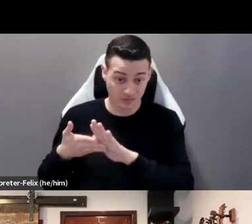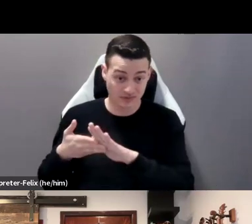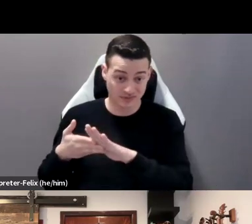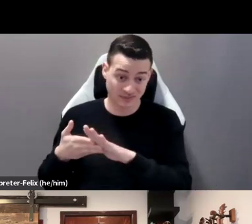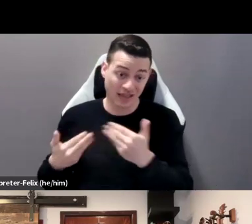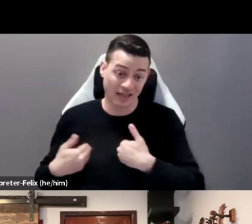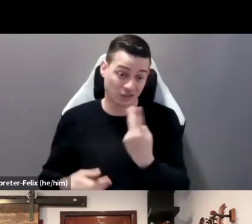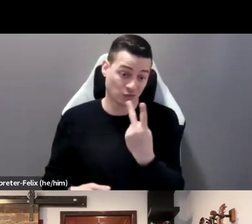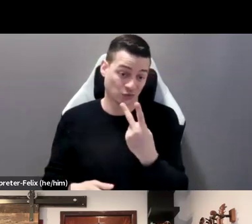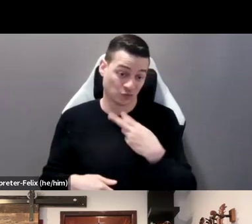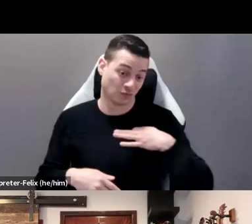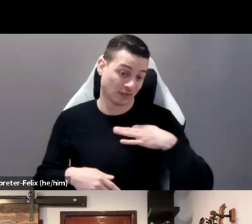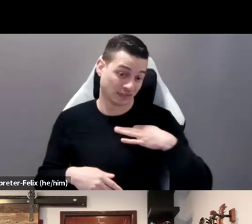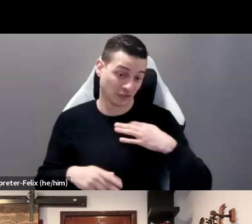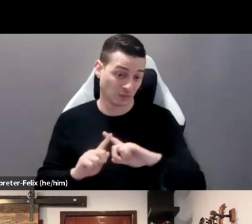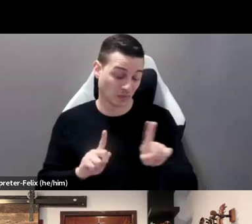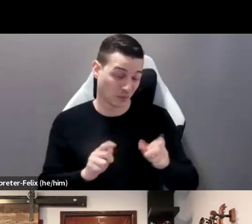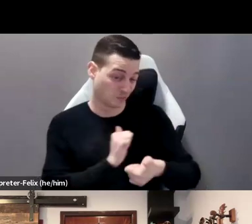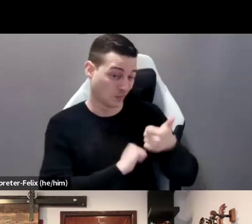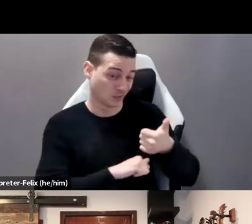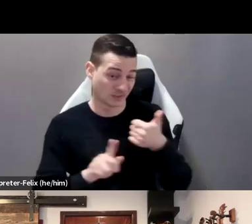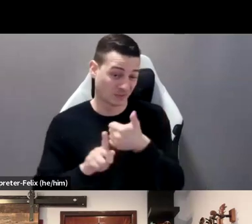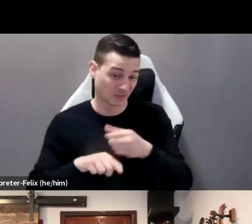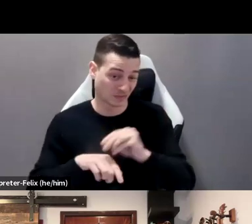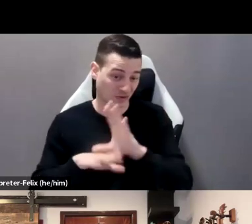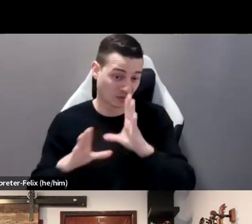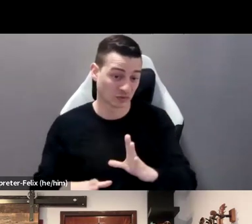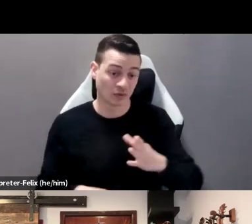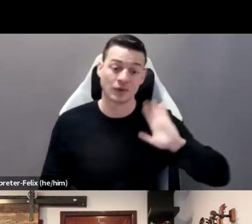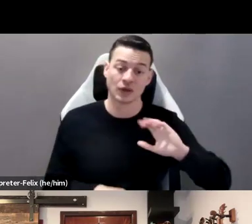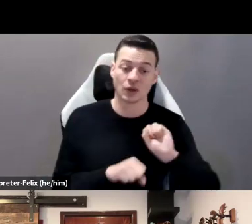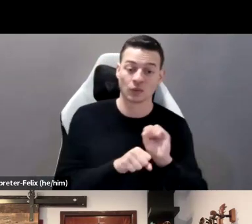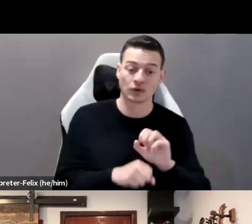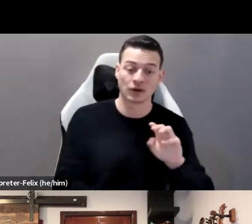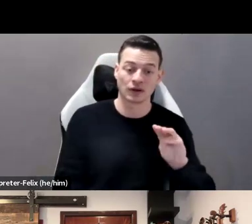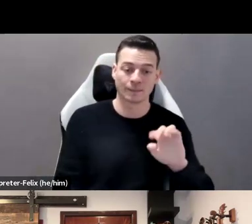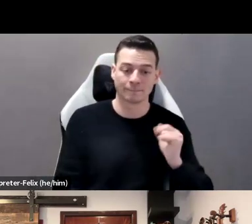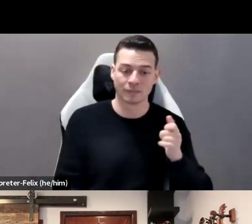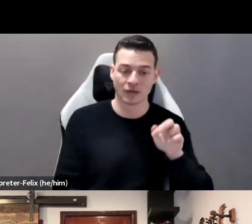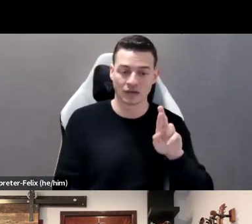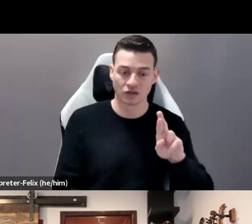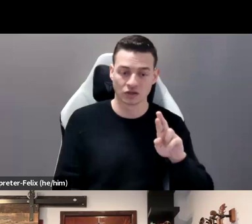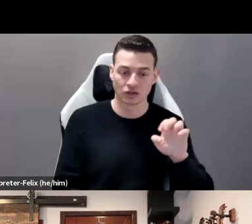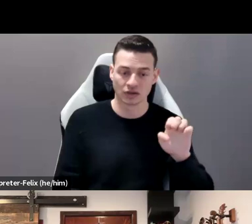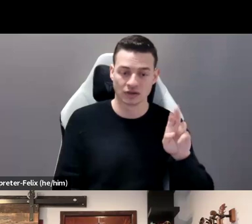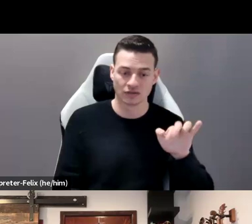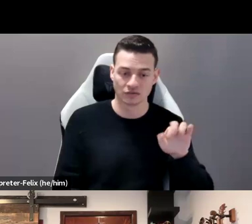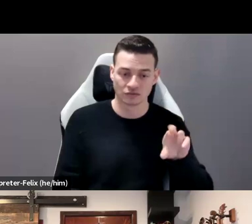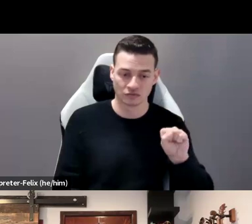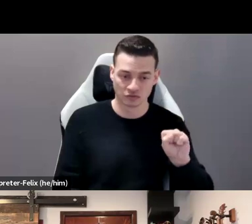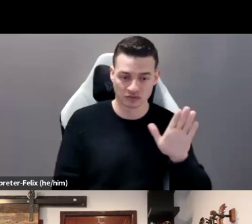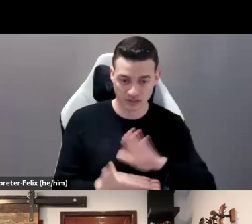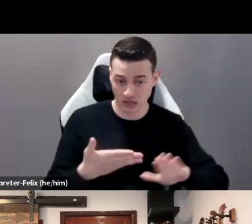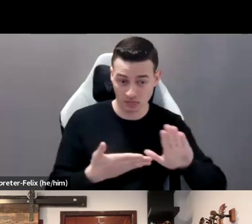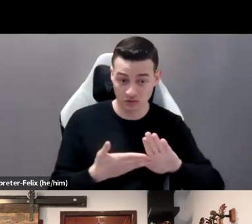are counselors on campus, or I used to work at Medgrover's College, and one of our campus representatives was the person who coordinated the wellness